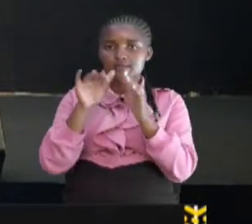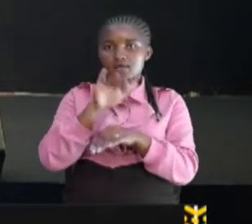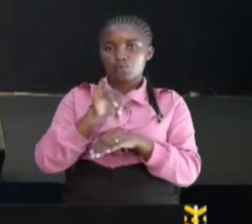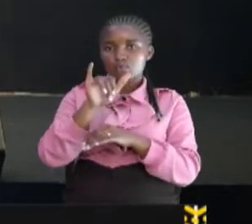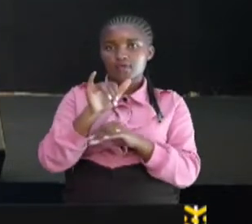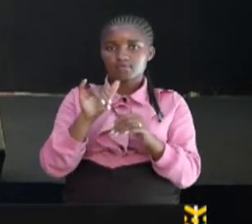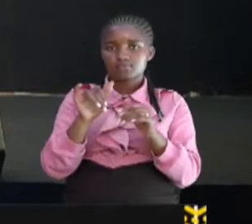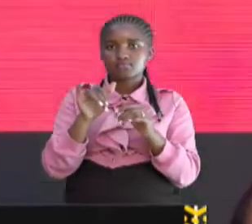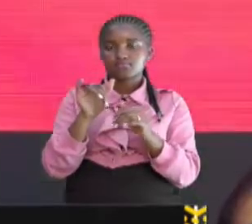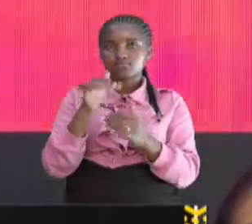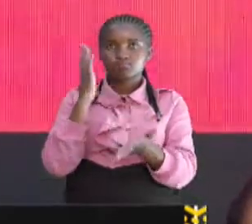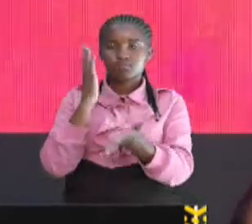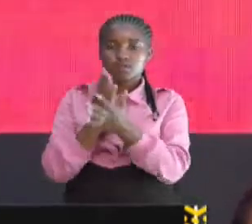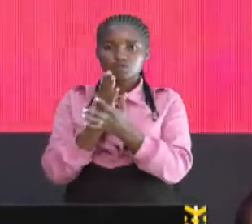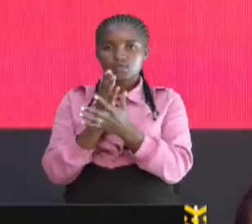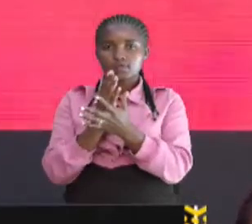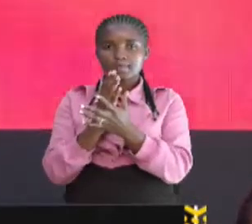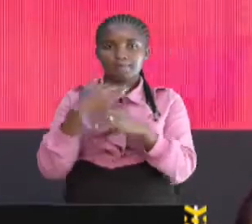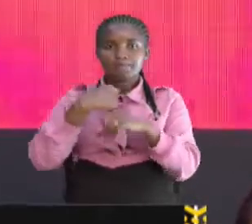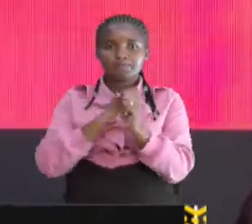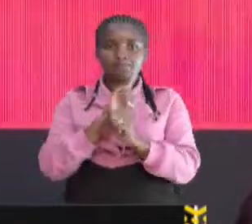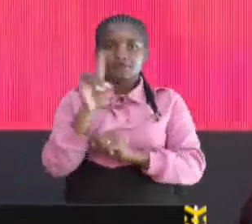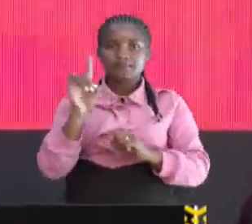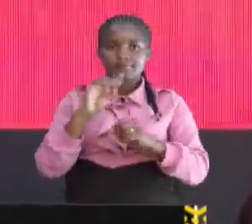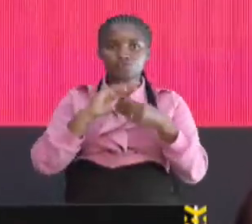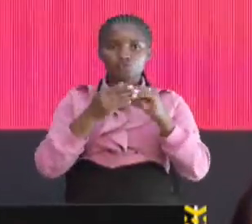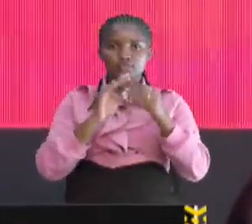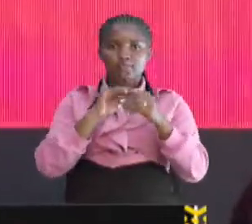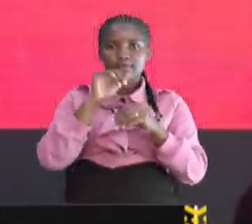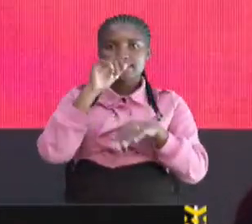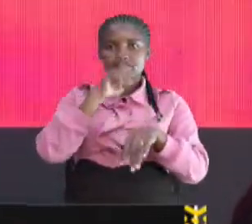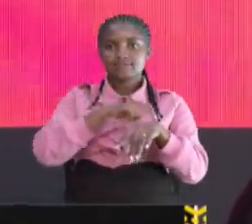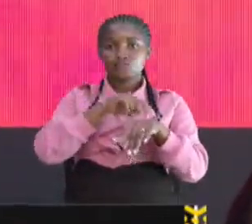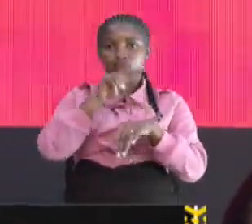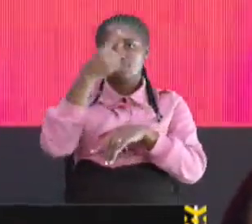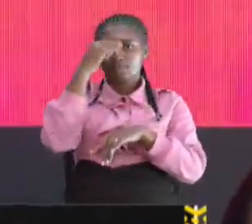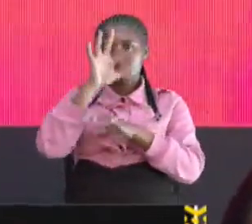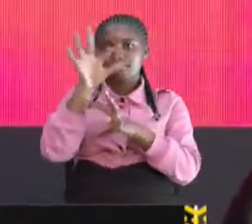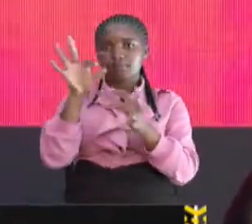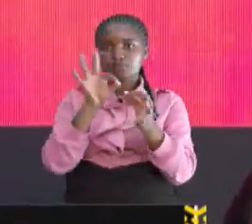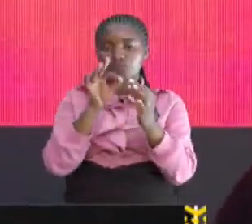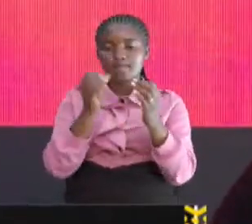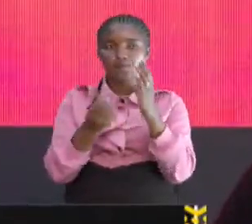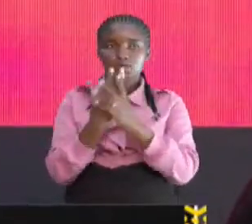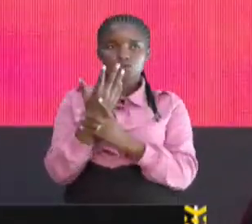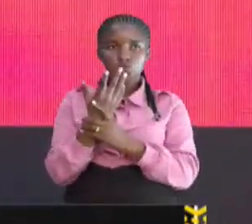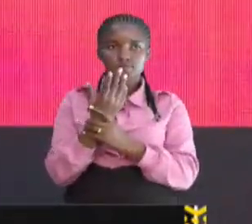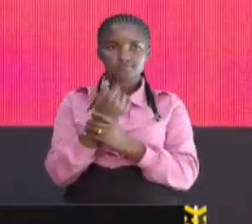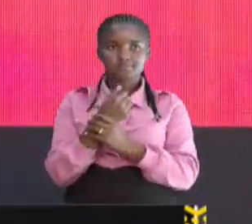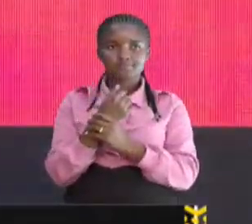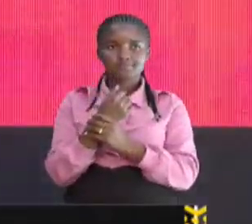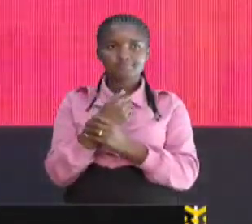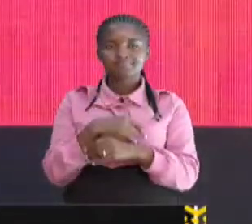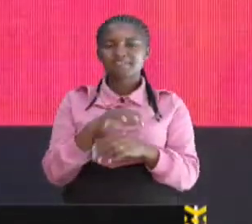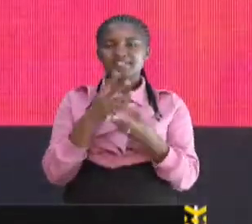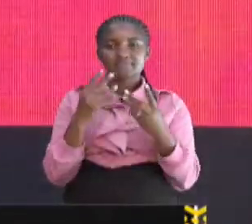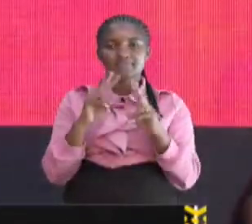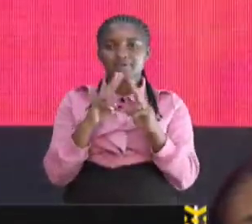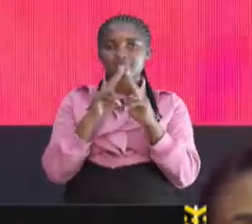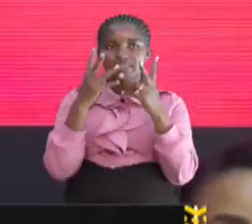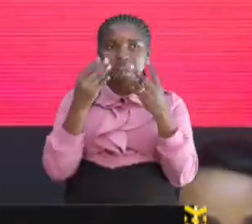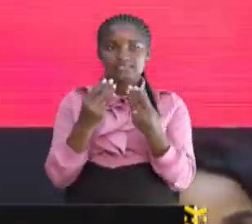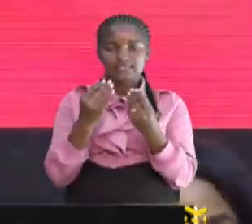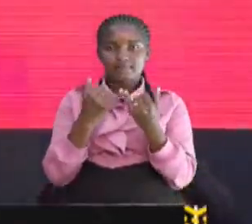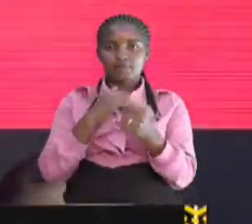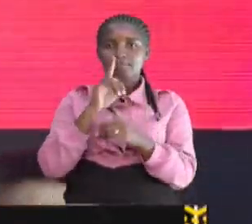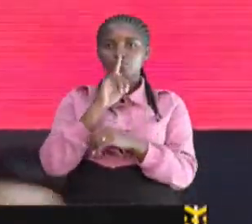actually prompted, for them to, create a season 2 of that particular production. So it's that easy, all right?